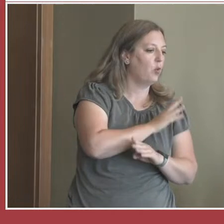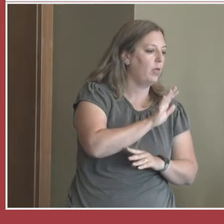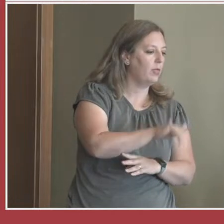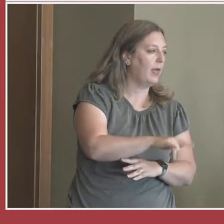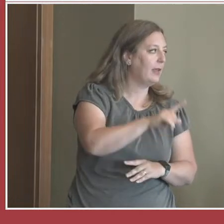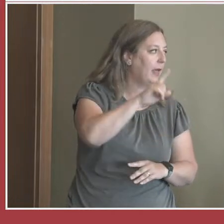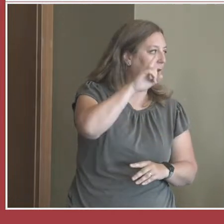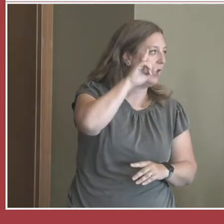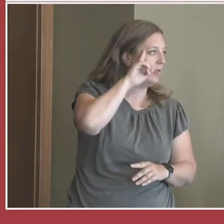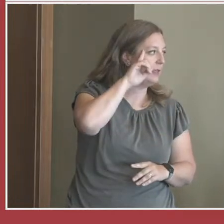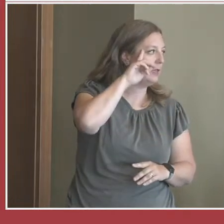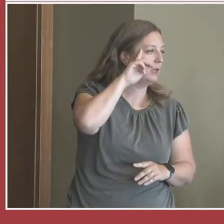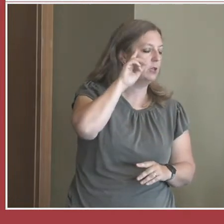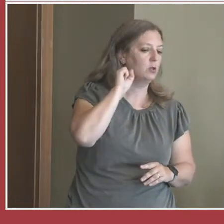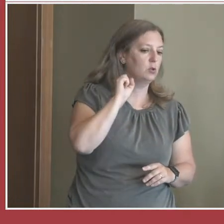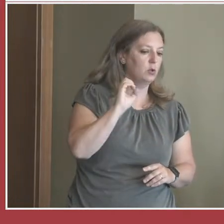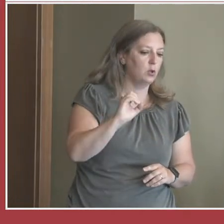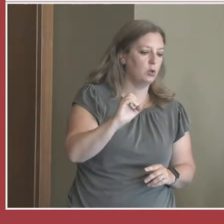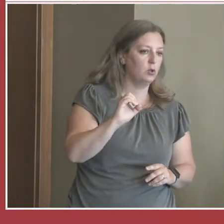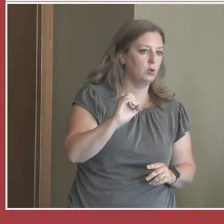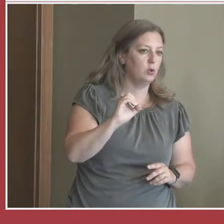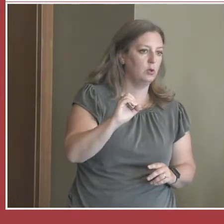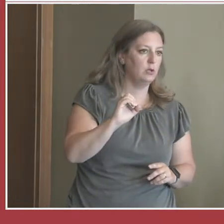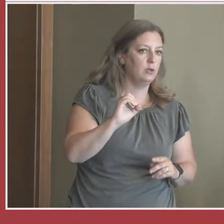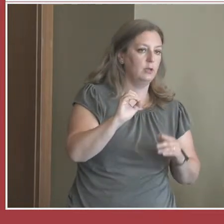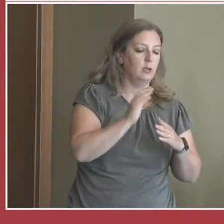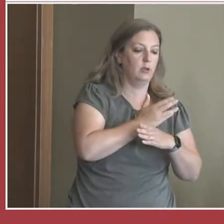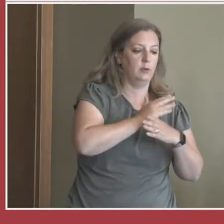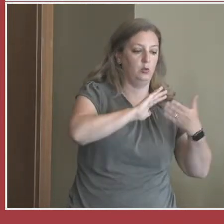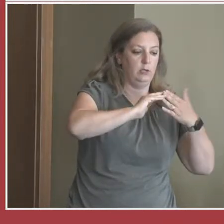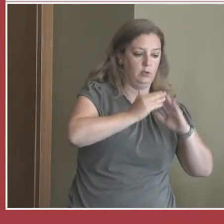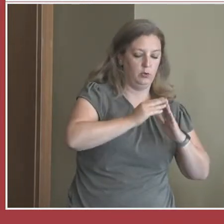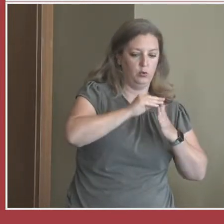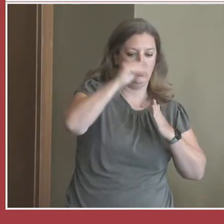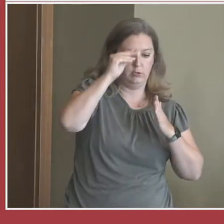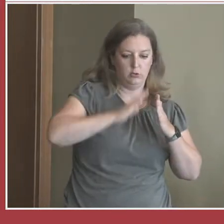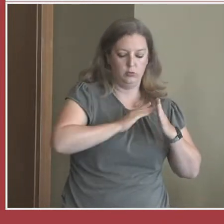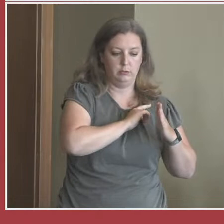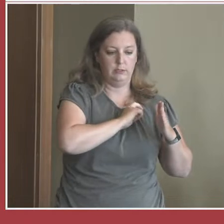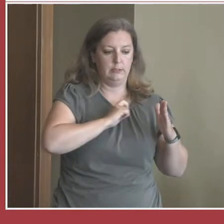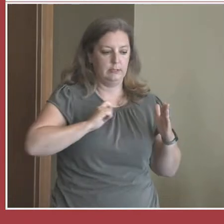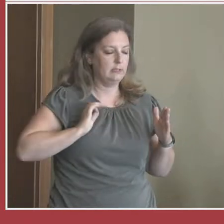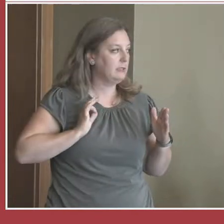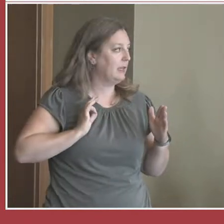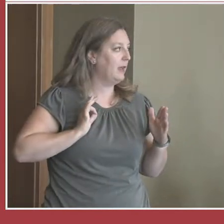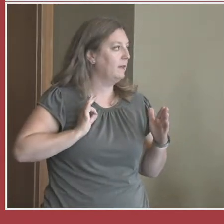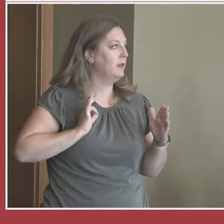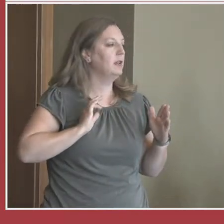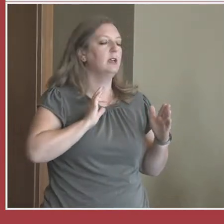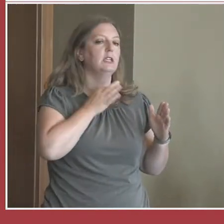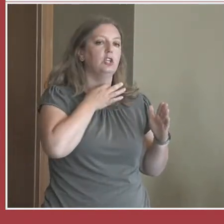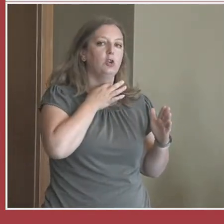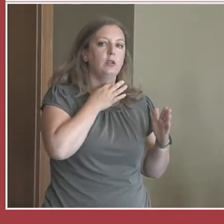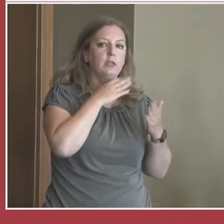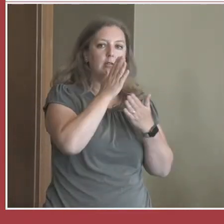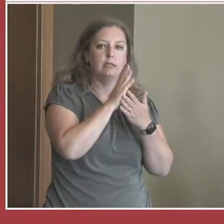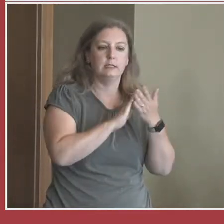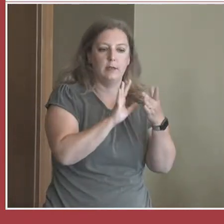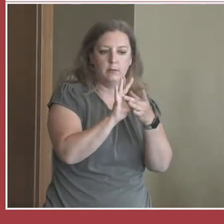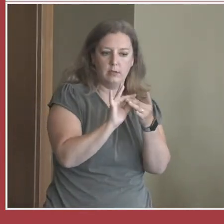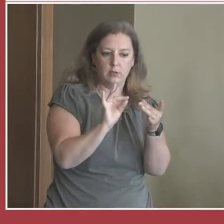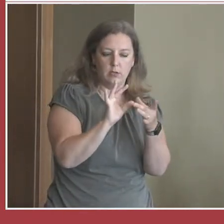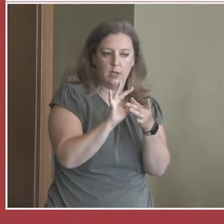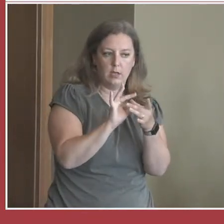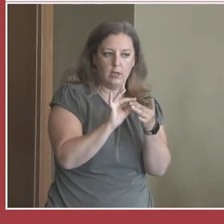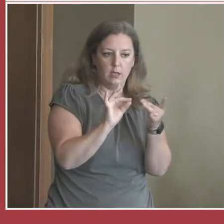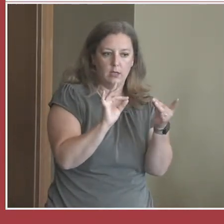So breaking it down between community, students, staff, I was curious, maybe some comments, I'm